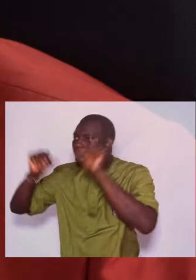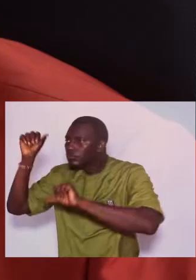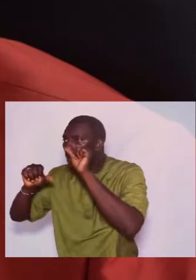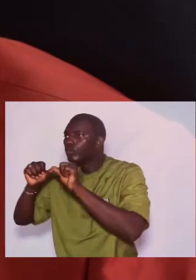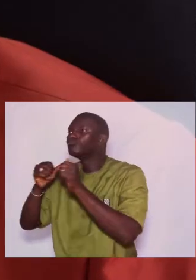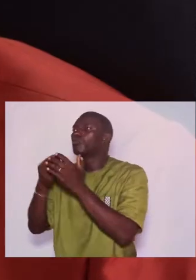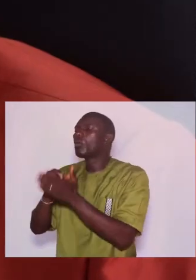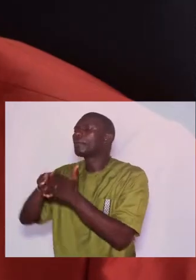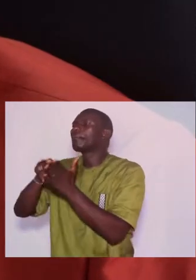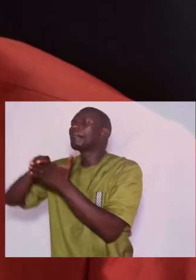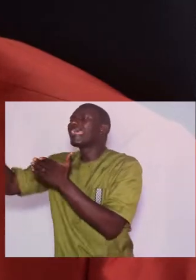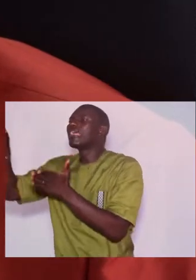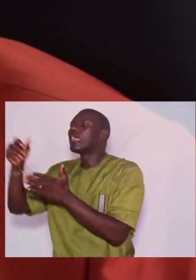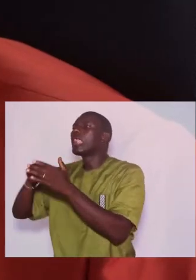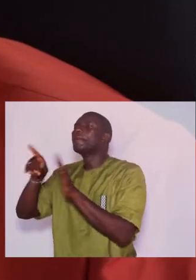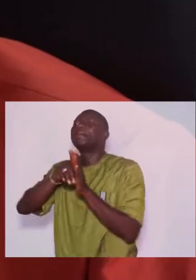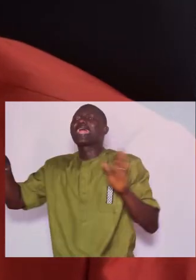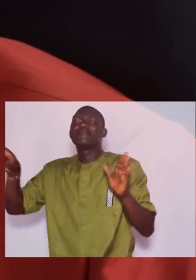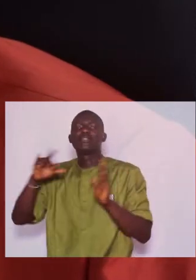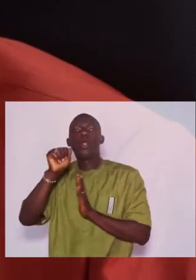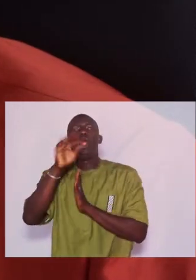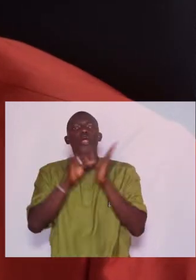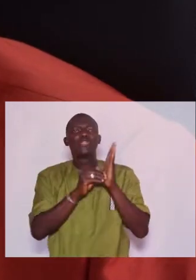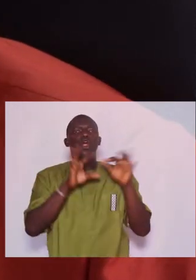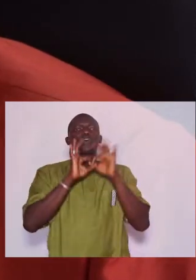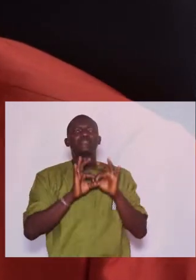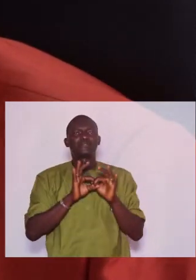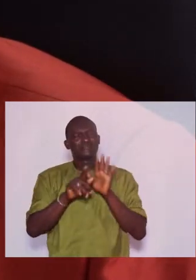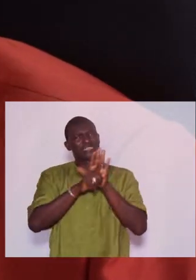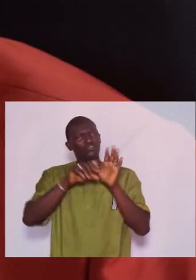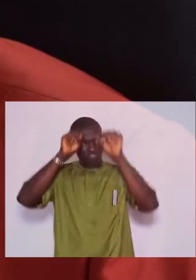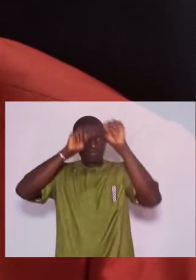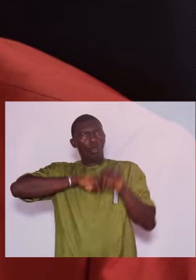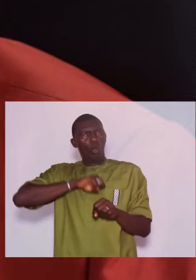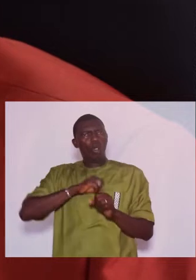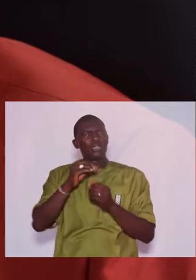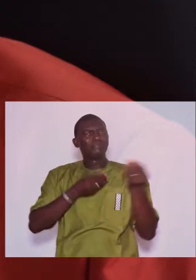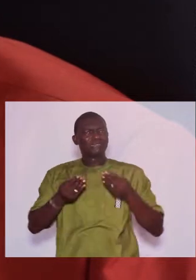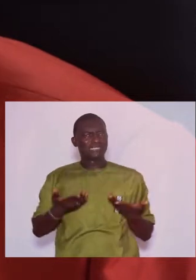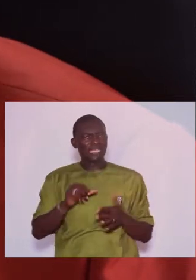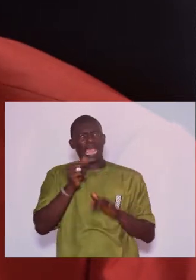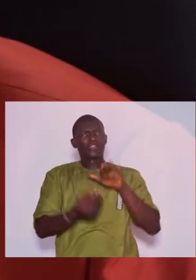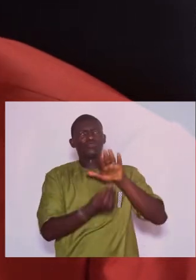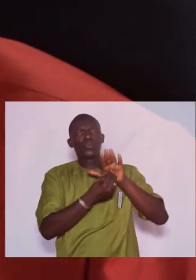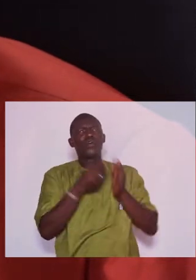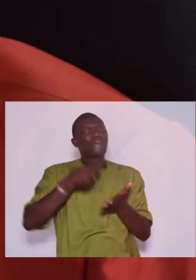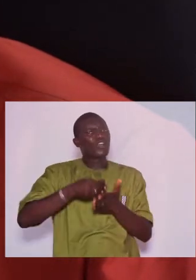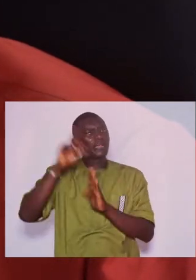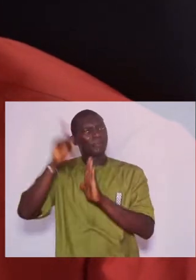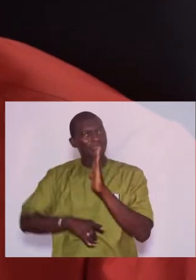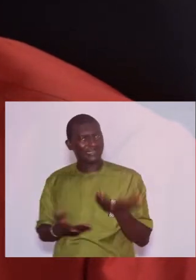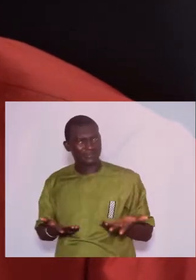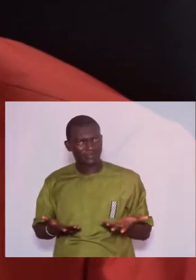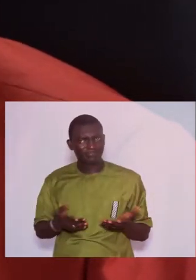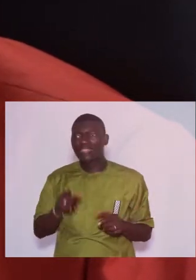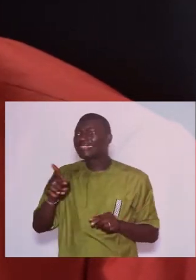private firms, especially in cases of state-owned enterprises and some donor-funded projects.